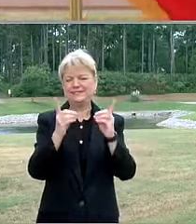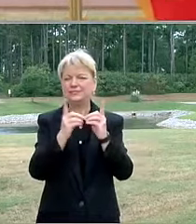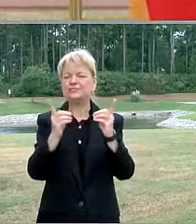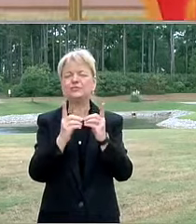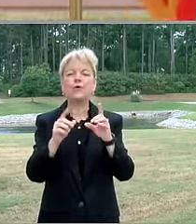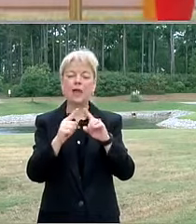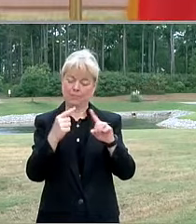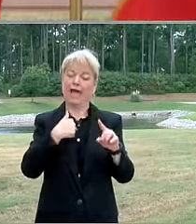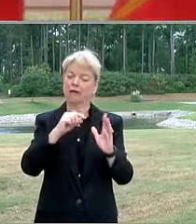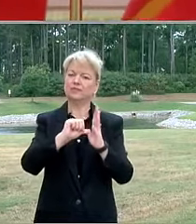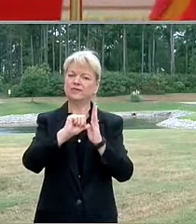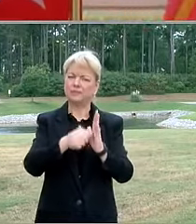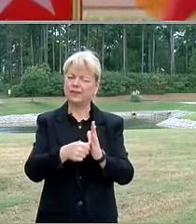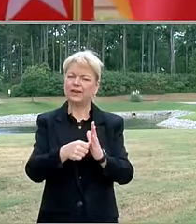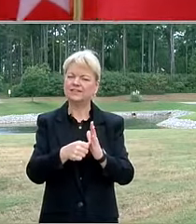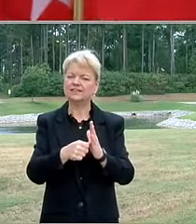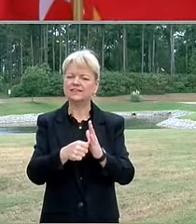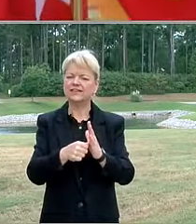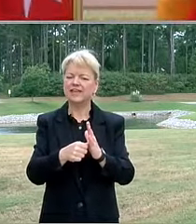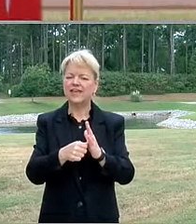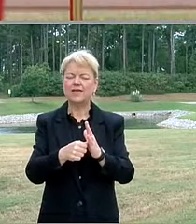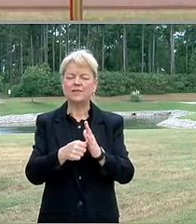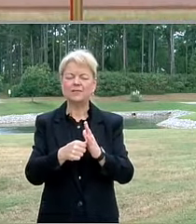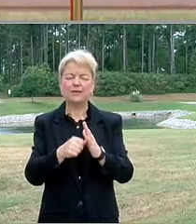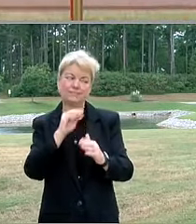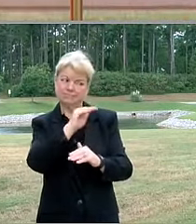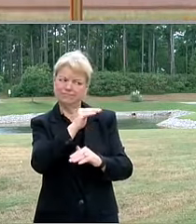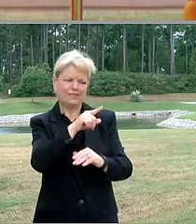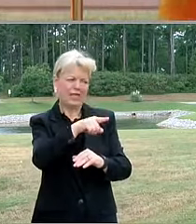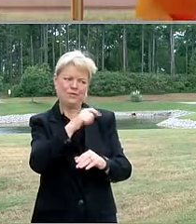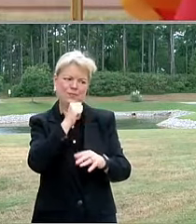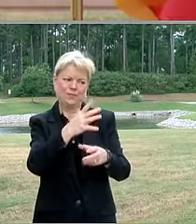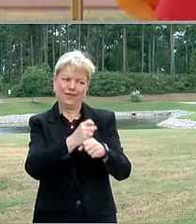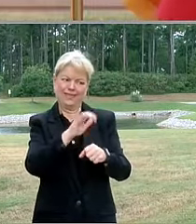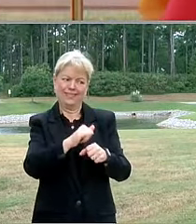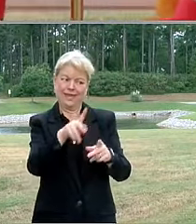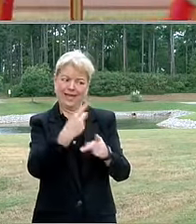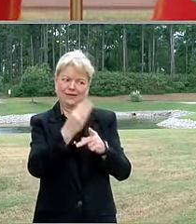I was impressed, but Alan, I want to remind you, you're not going to get that here.